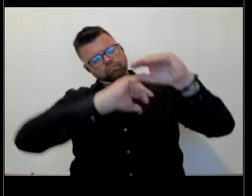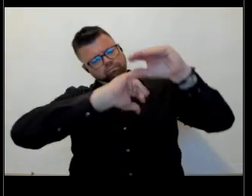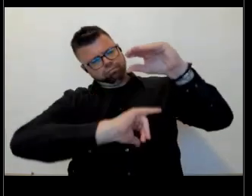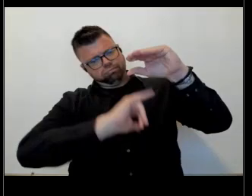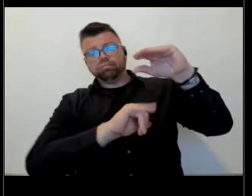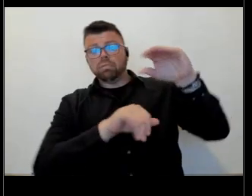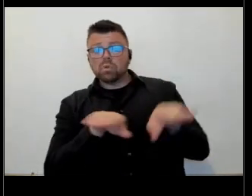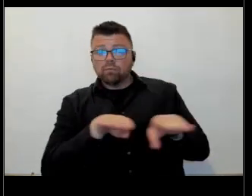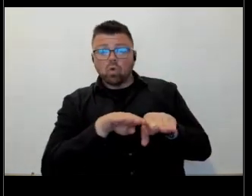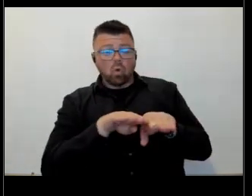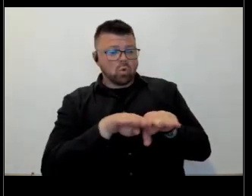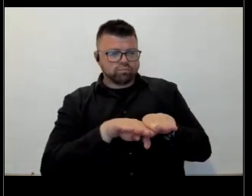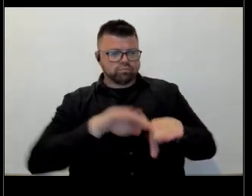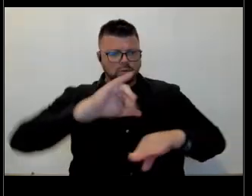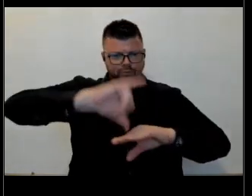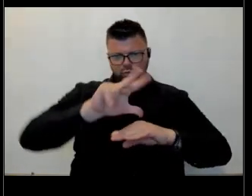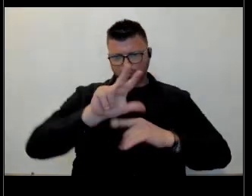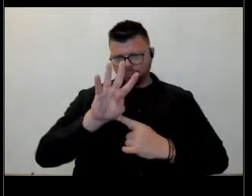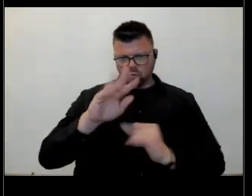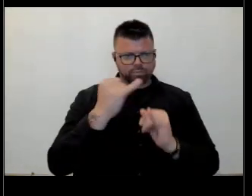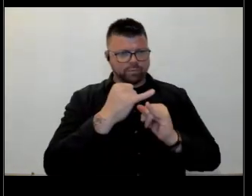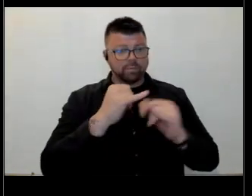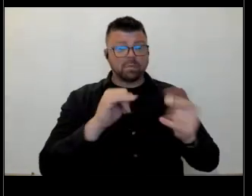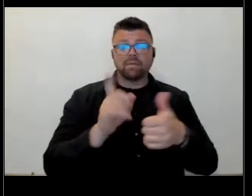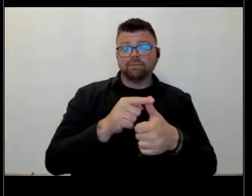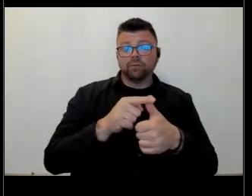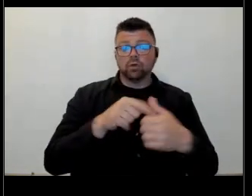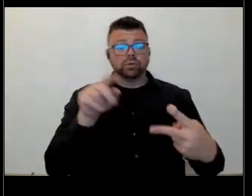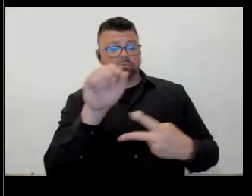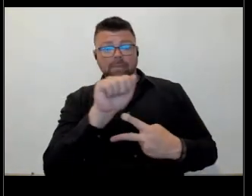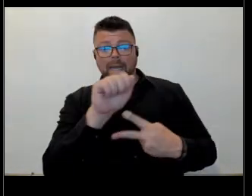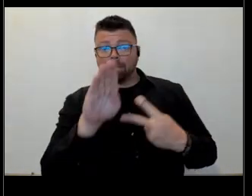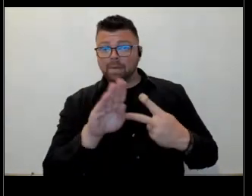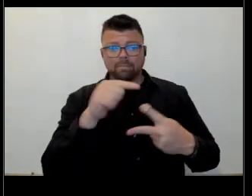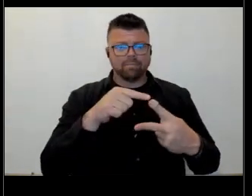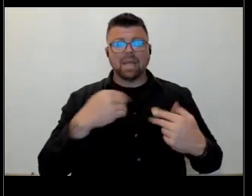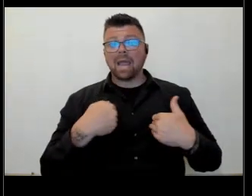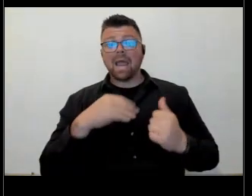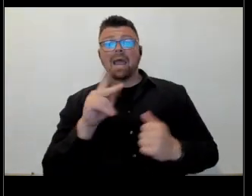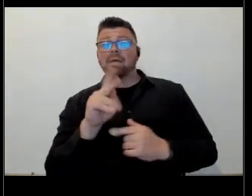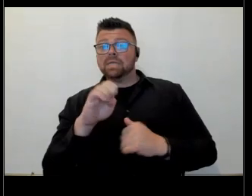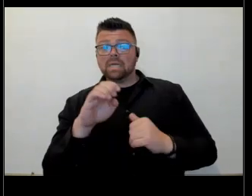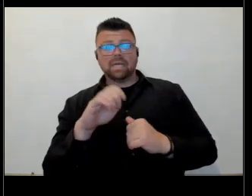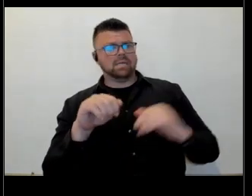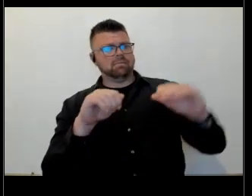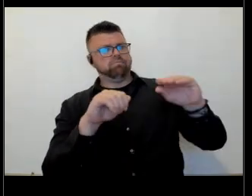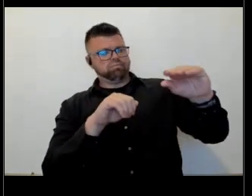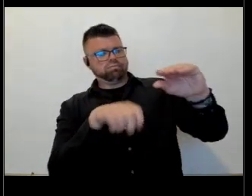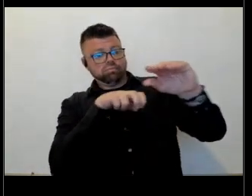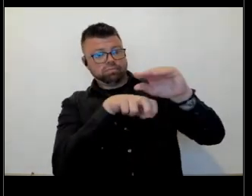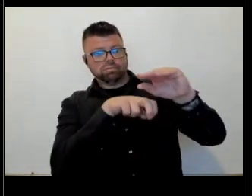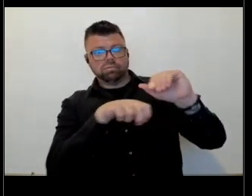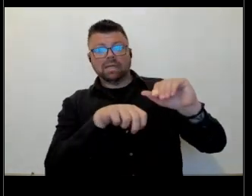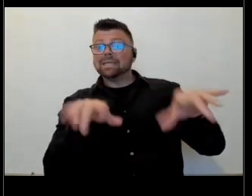The first option, have knee space, and the second option, have turning